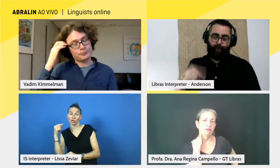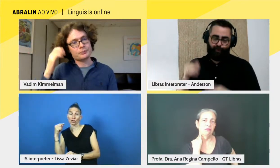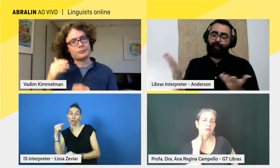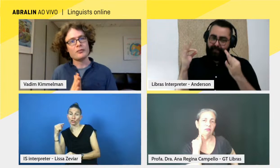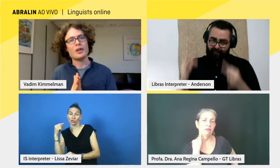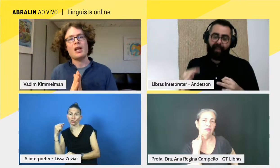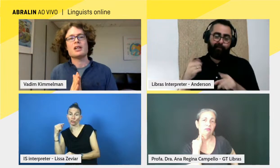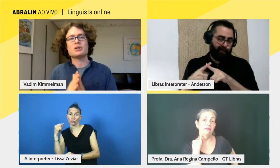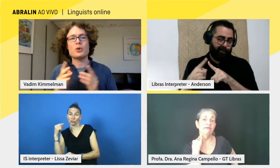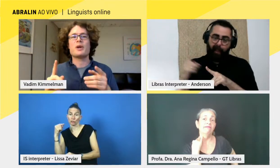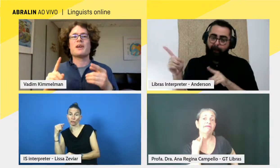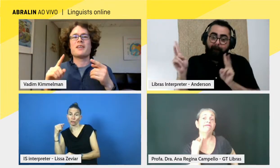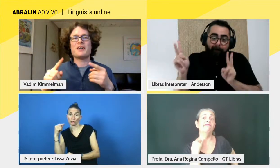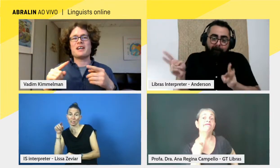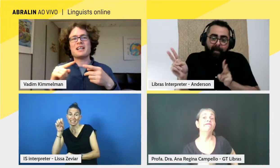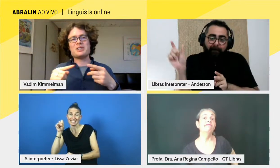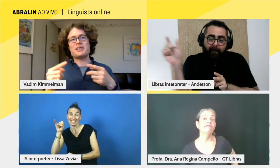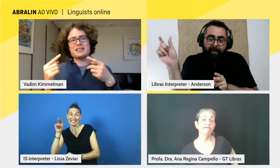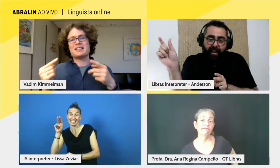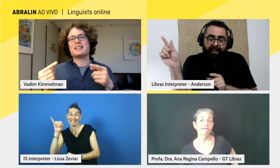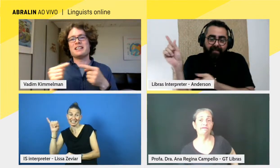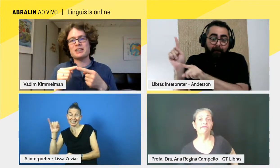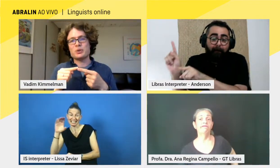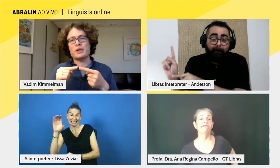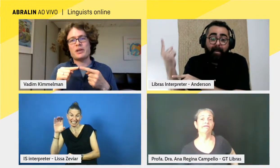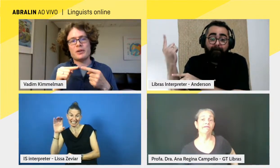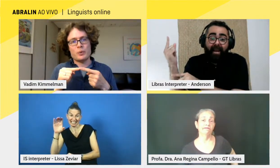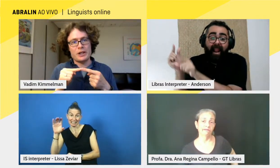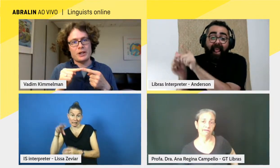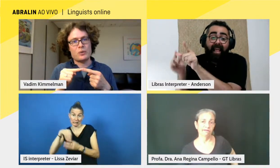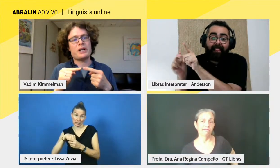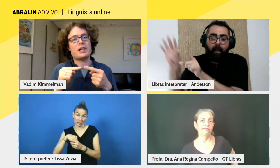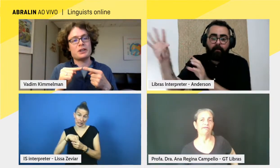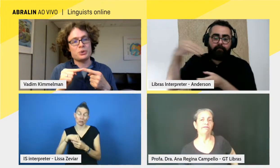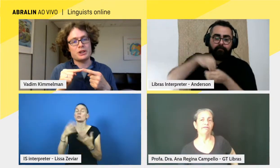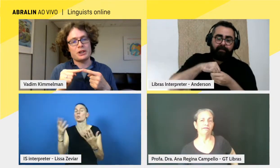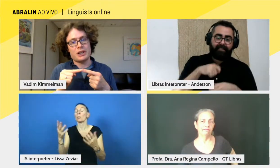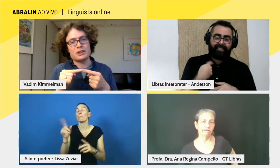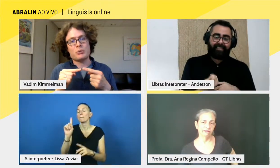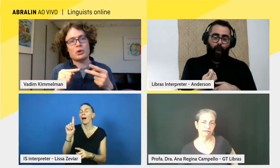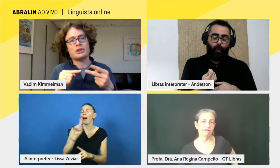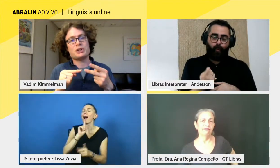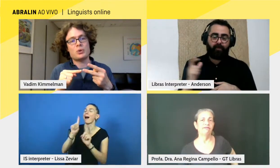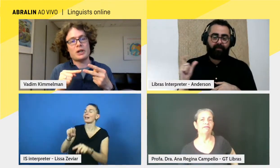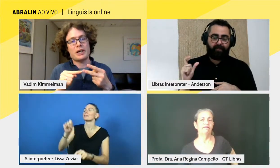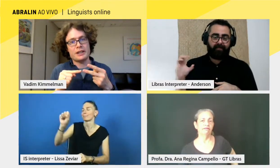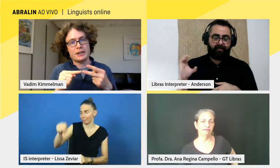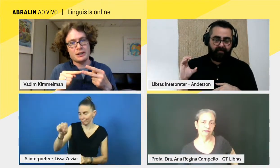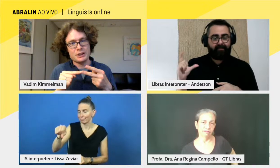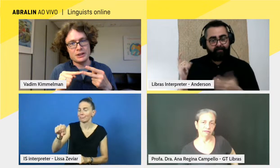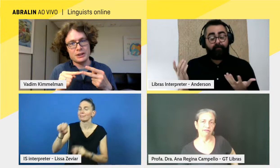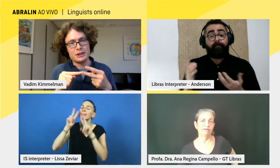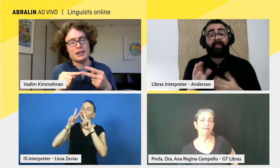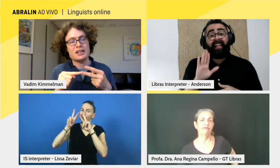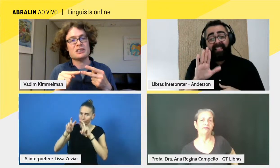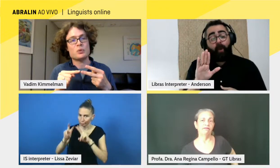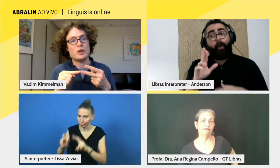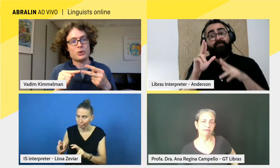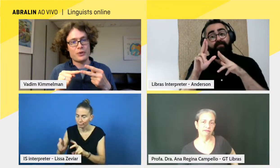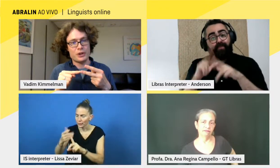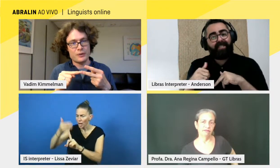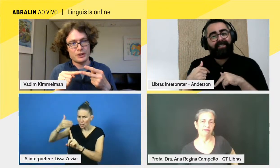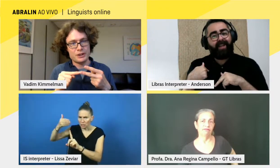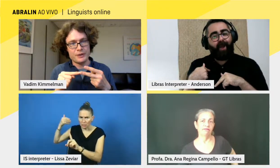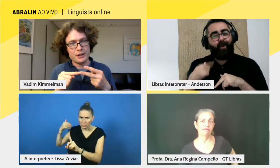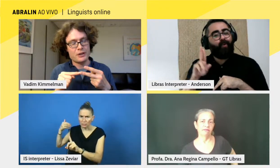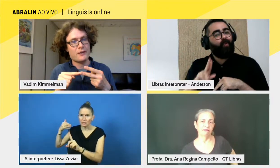initialized. So the answer is yes, we are aware we are using etymology or iconicity as